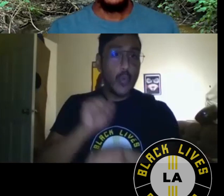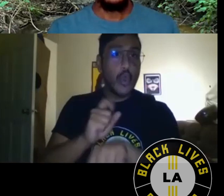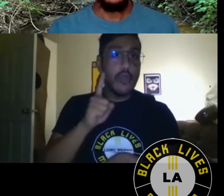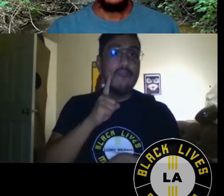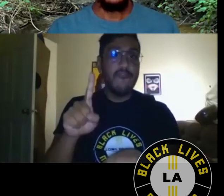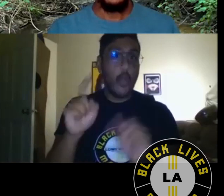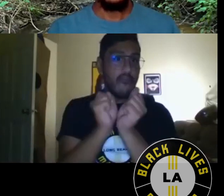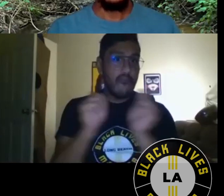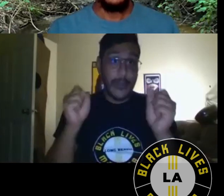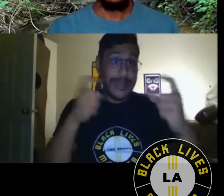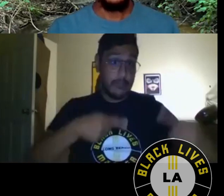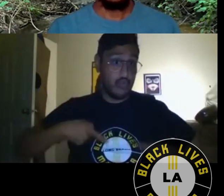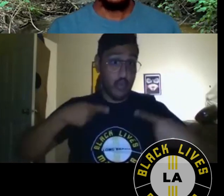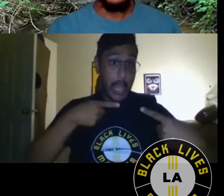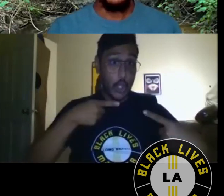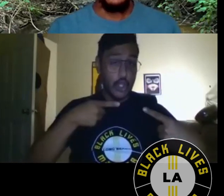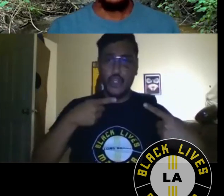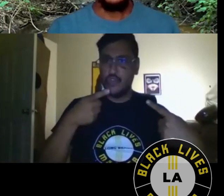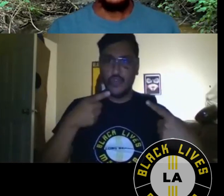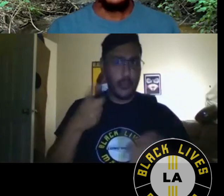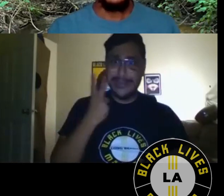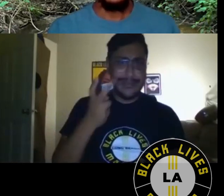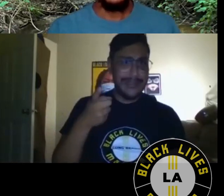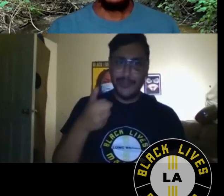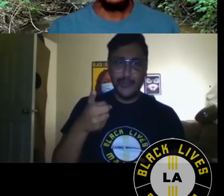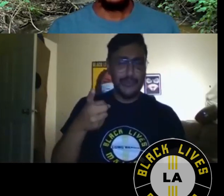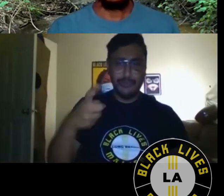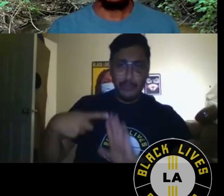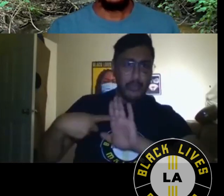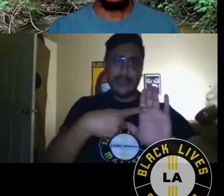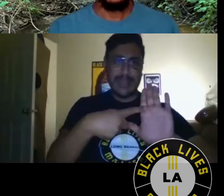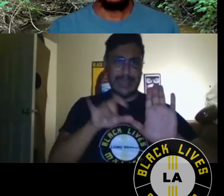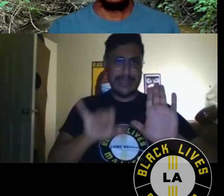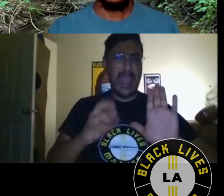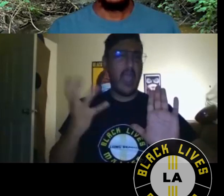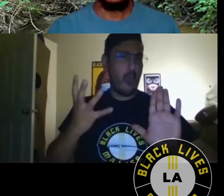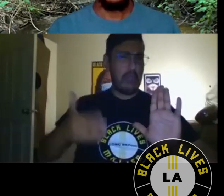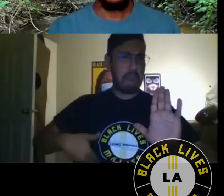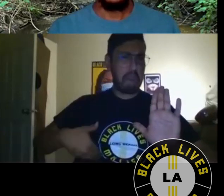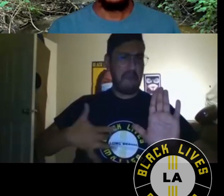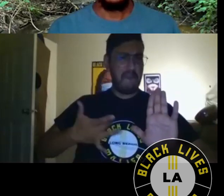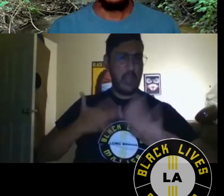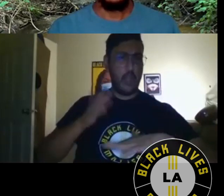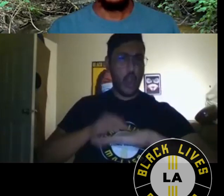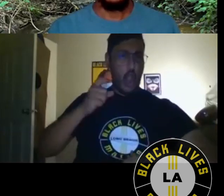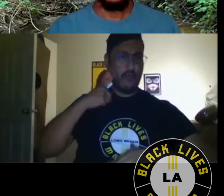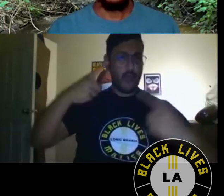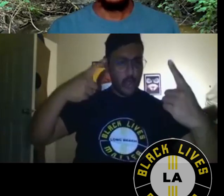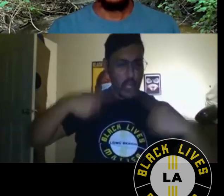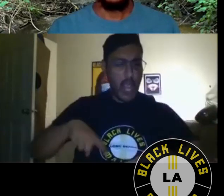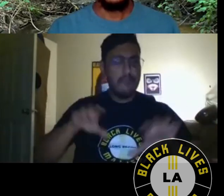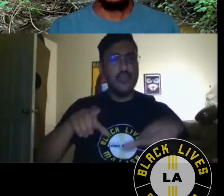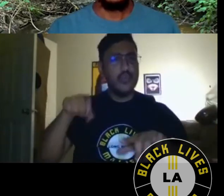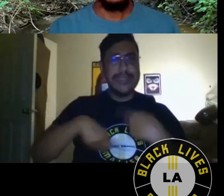all presenting yourselves in all of those ways. What made you feel called to do this kind of work as an